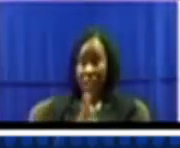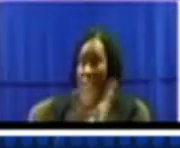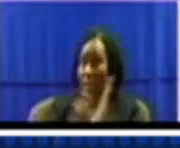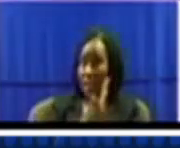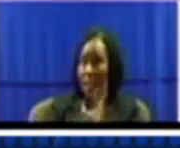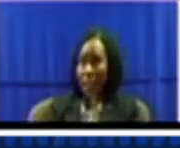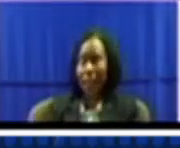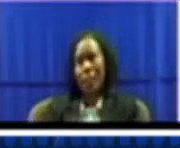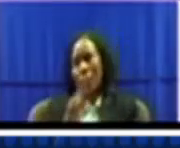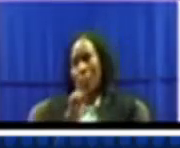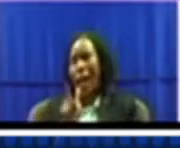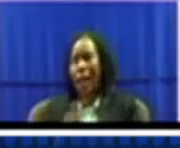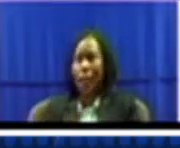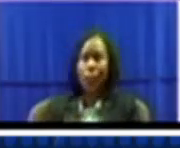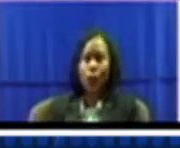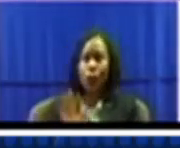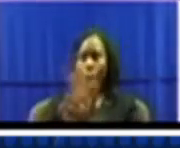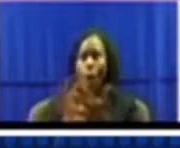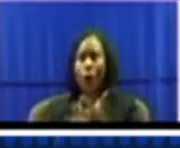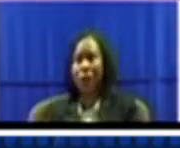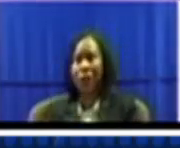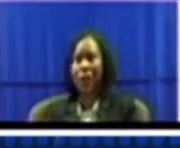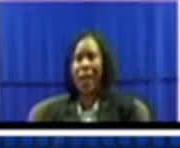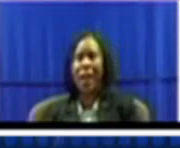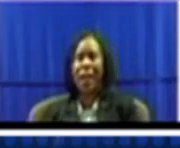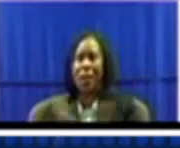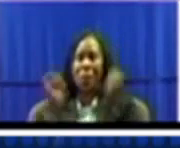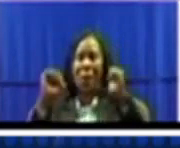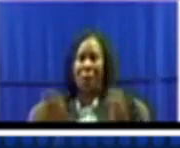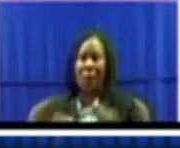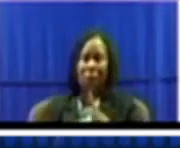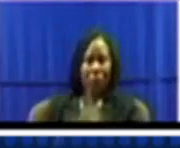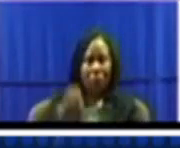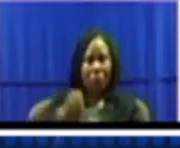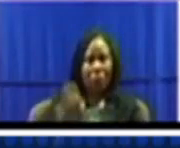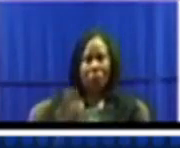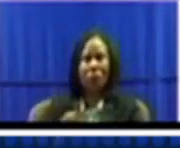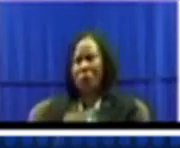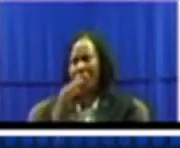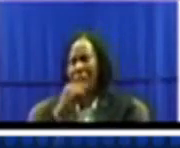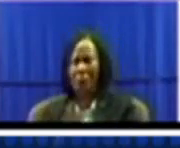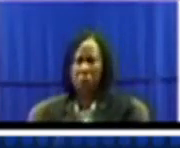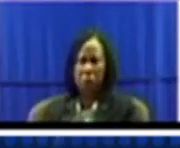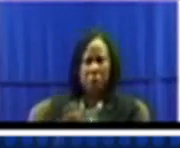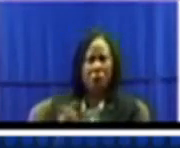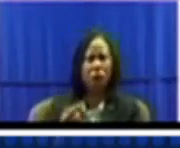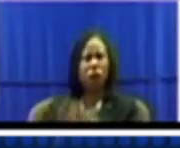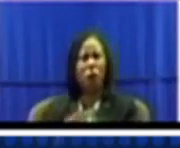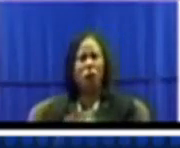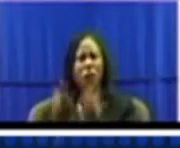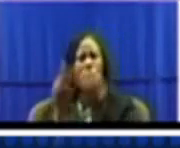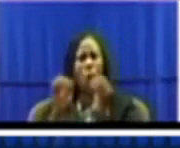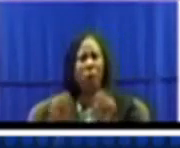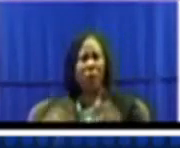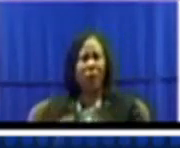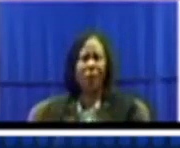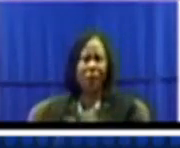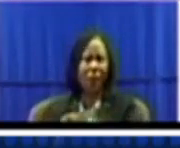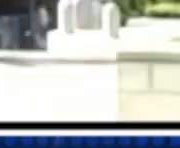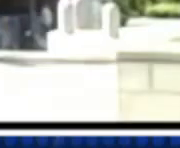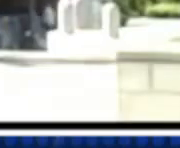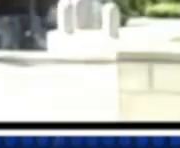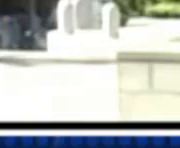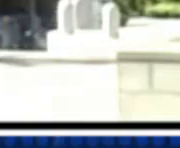an expectation will be for him to react. And one way to react perhaps will be that the opposition will call for